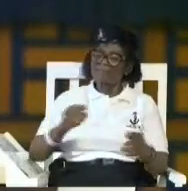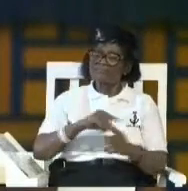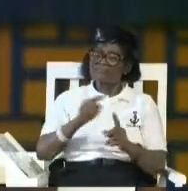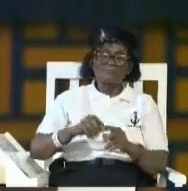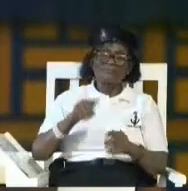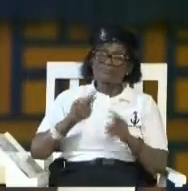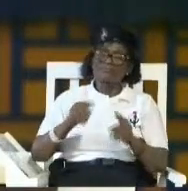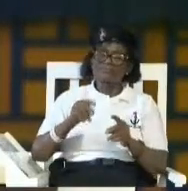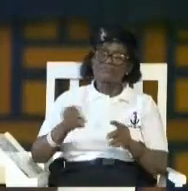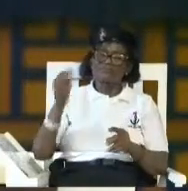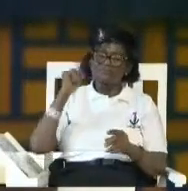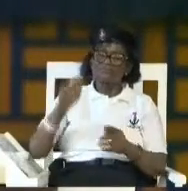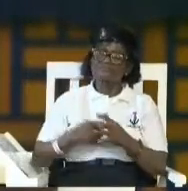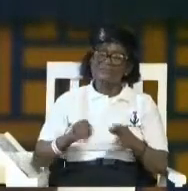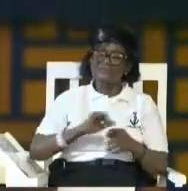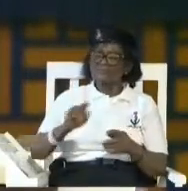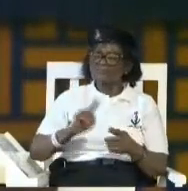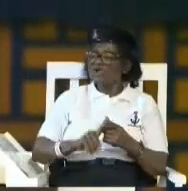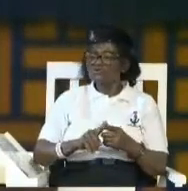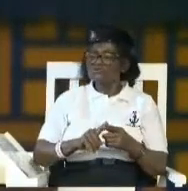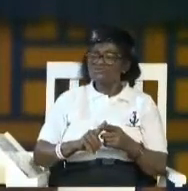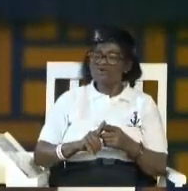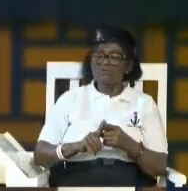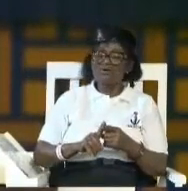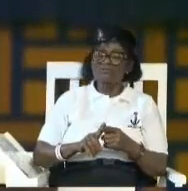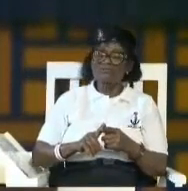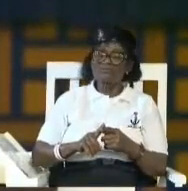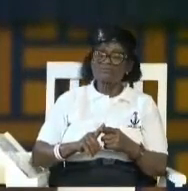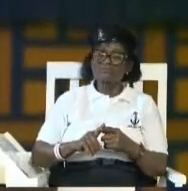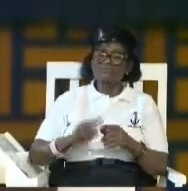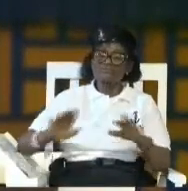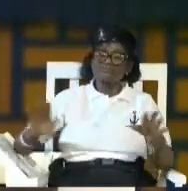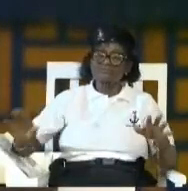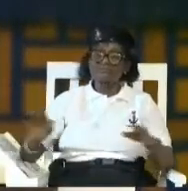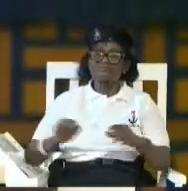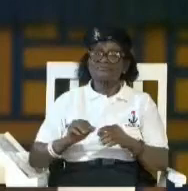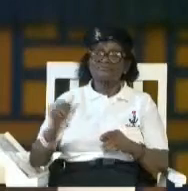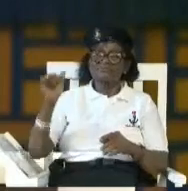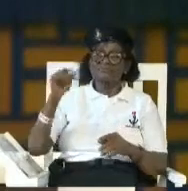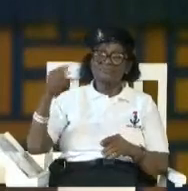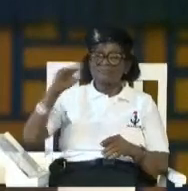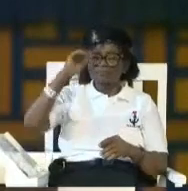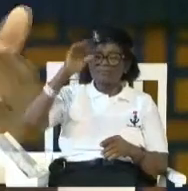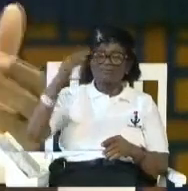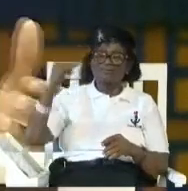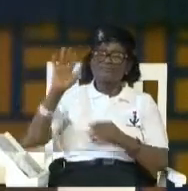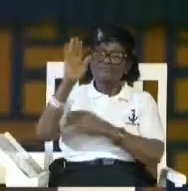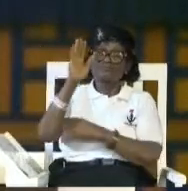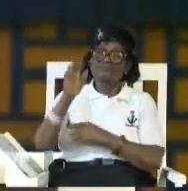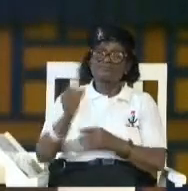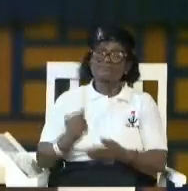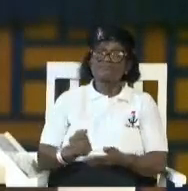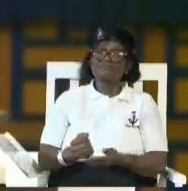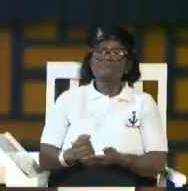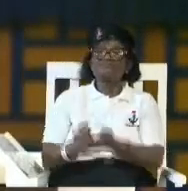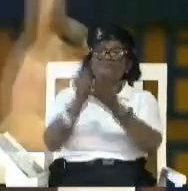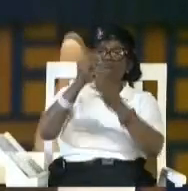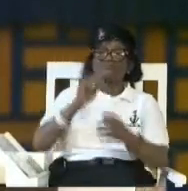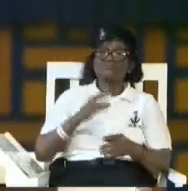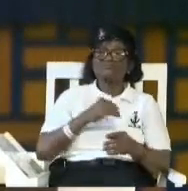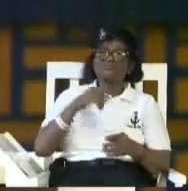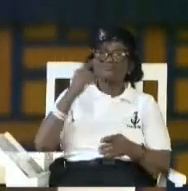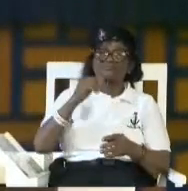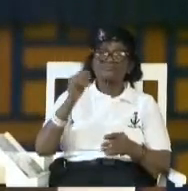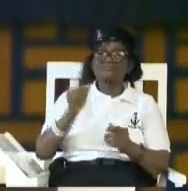when women were beginning to eat their children, a man of God got up and said, "Within